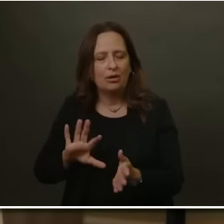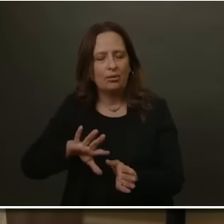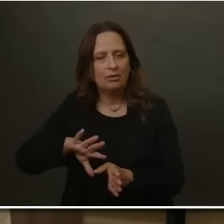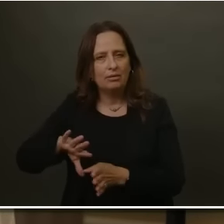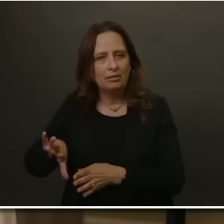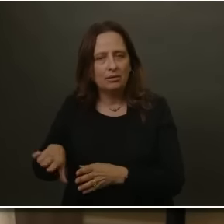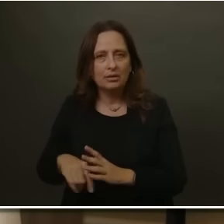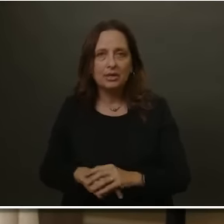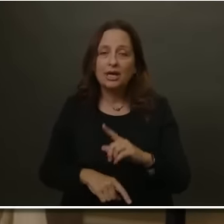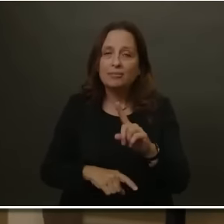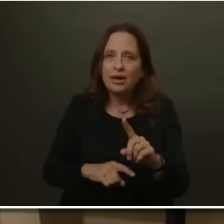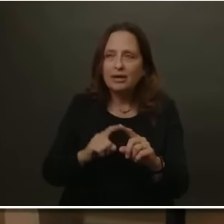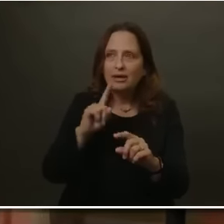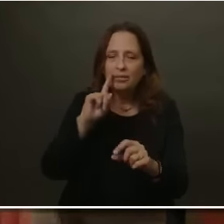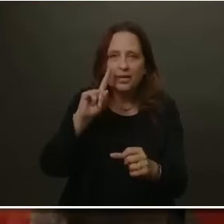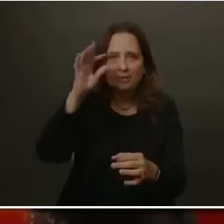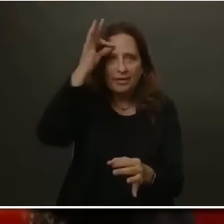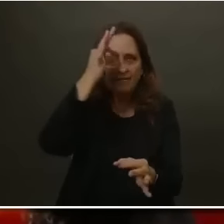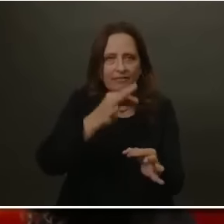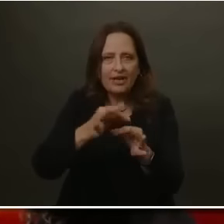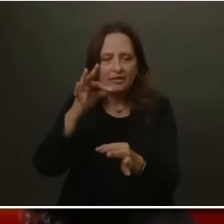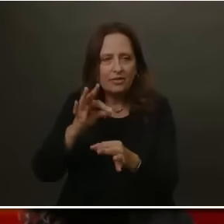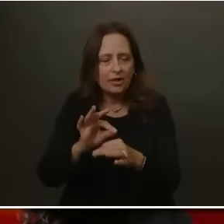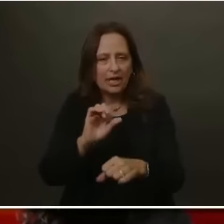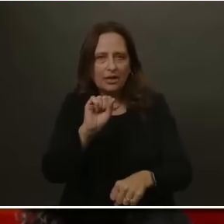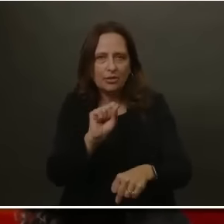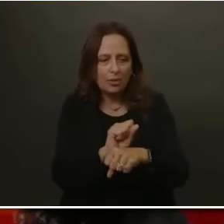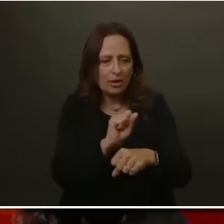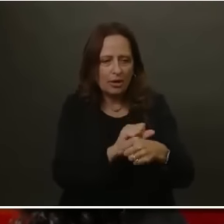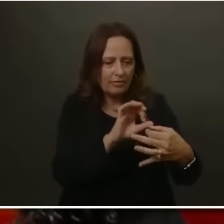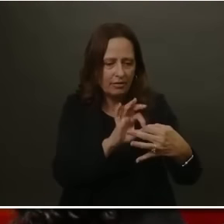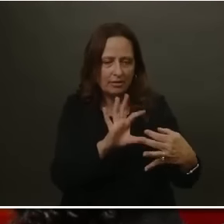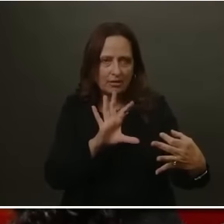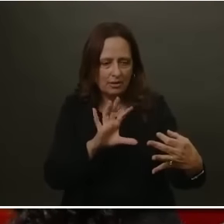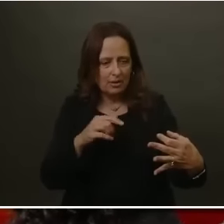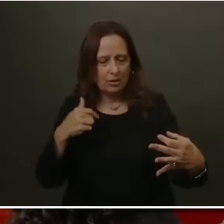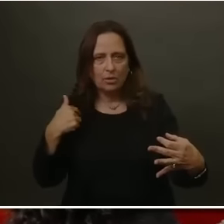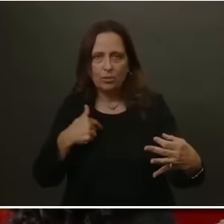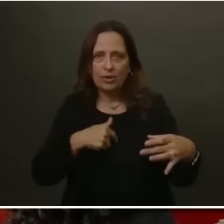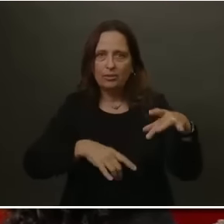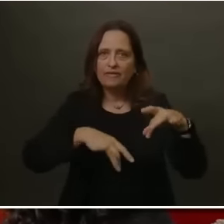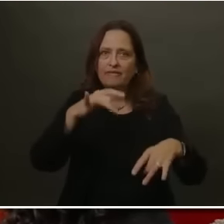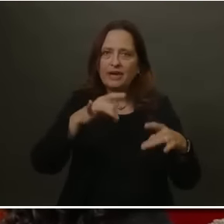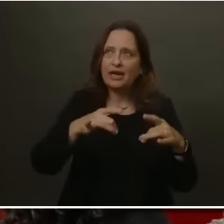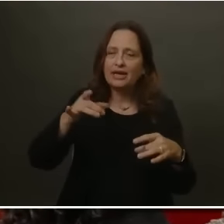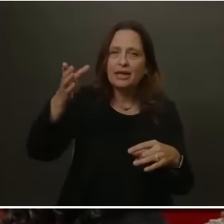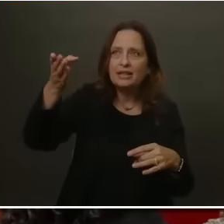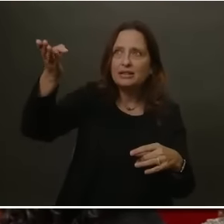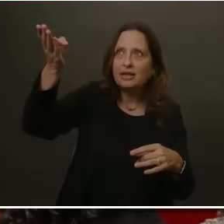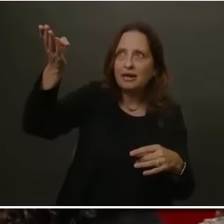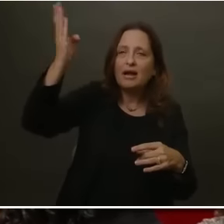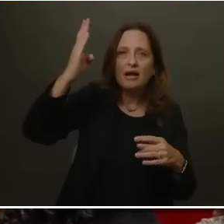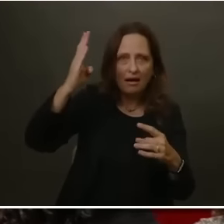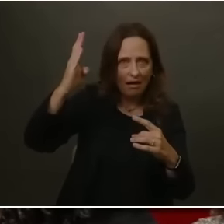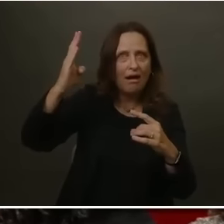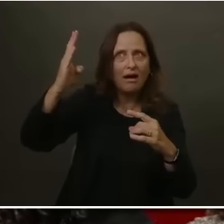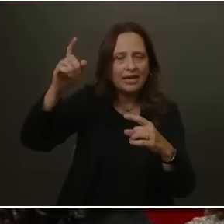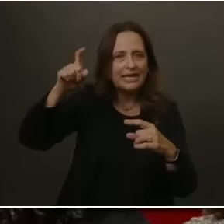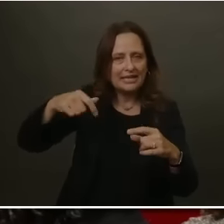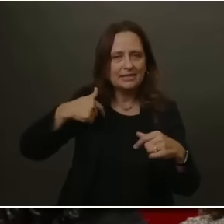But if we can be faithful in this work of unbinding, we will find that we can become the stewards that God needs us to be of our congregations